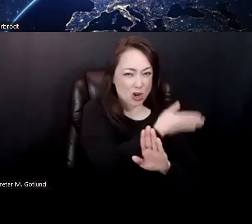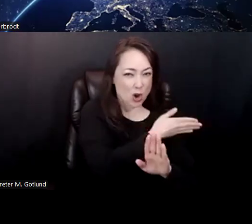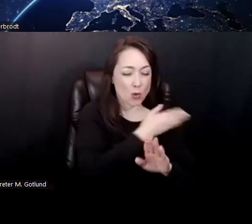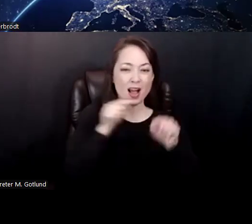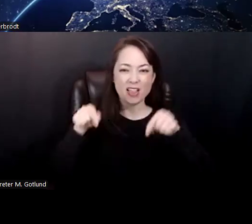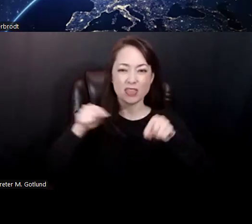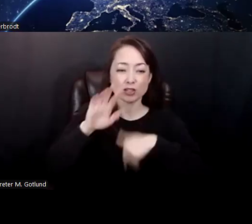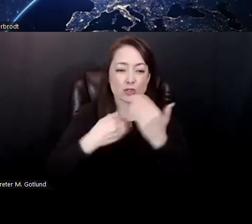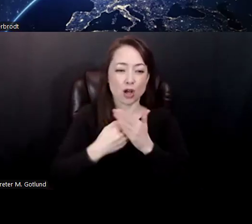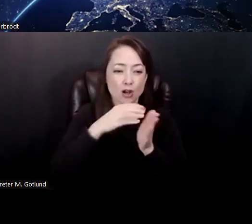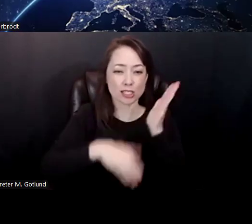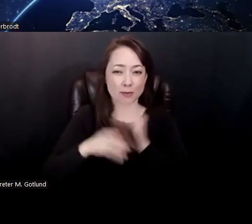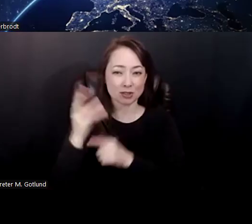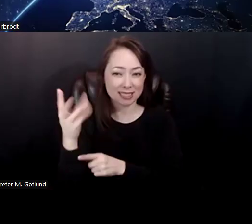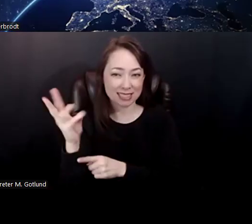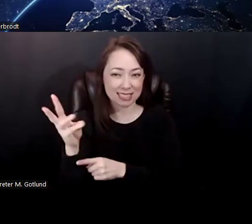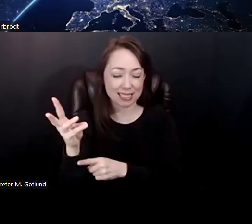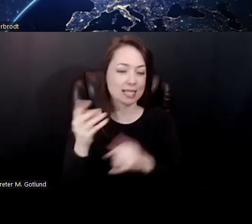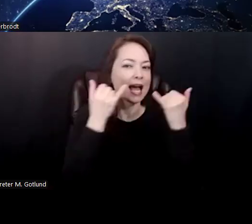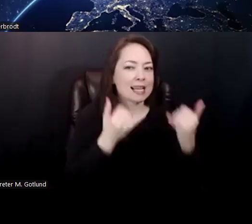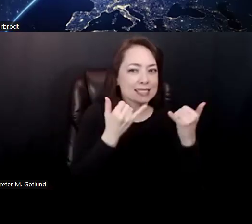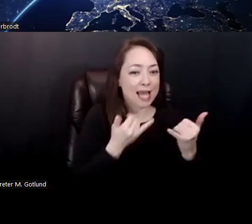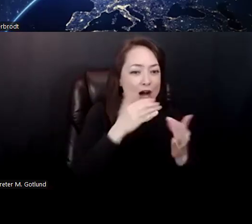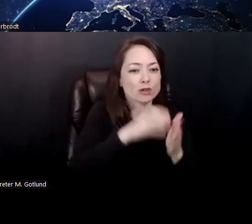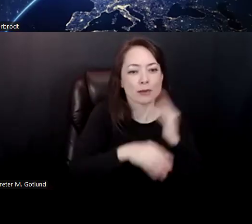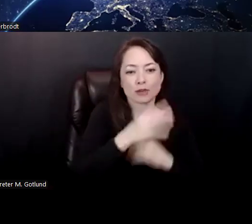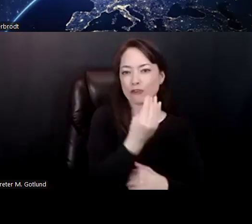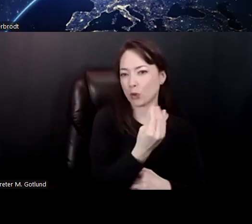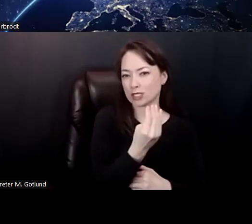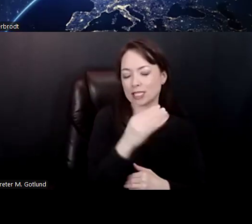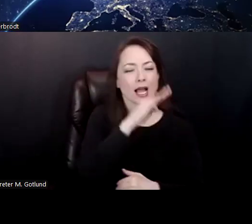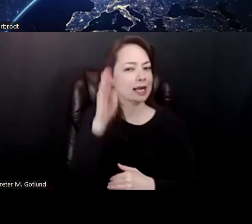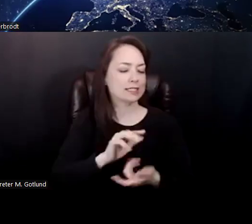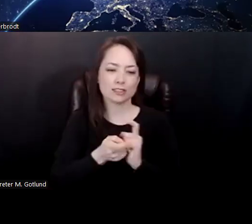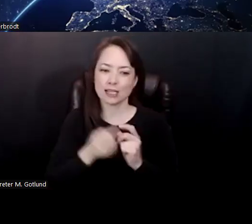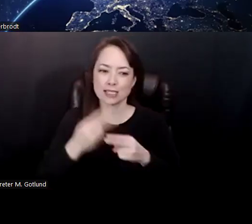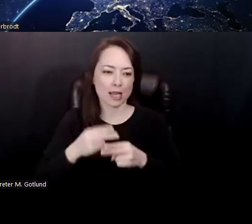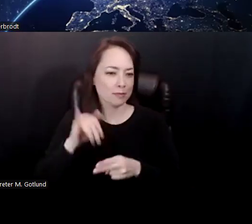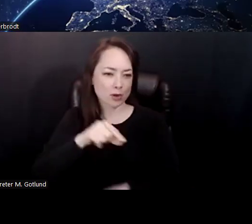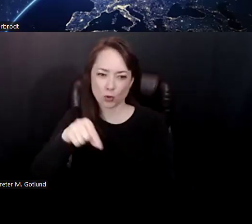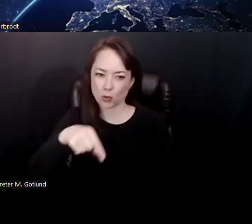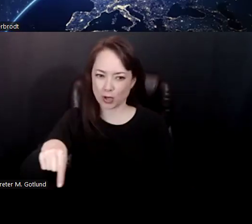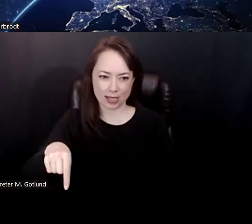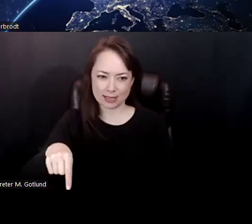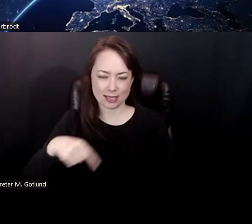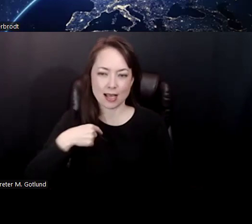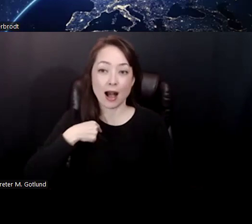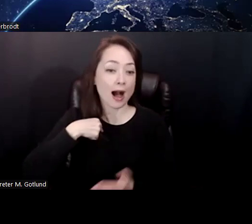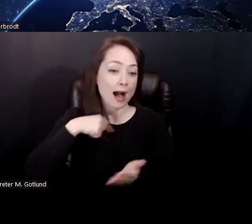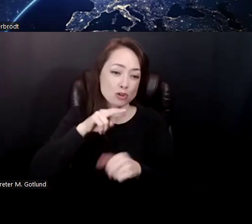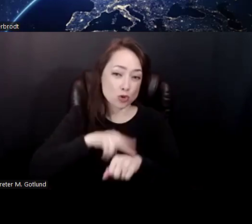and now it is chapter 14, and I never changed the name of that quiz. So usually I just print it out and give it, so you never see the name of